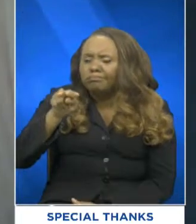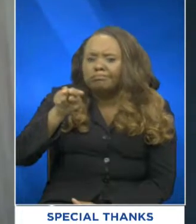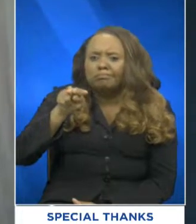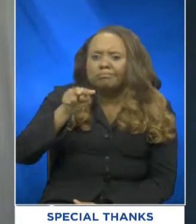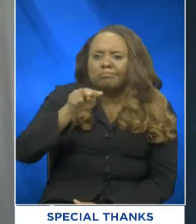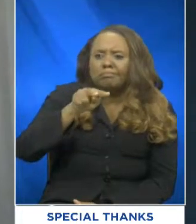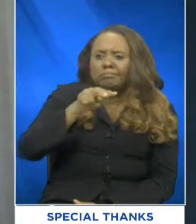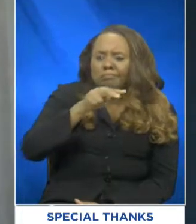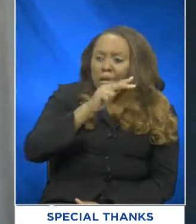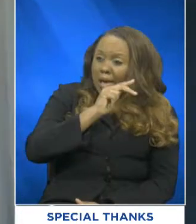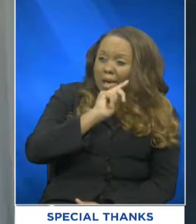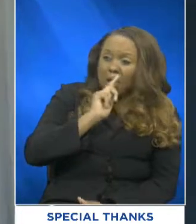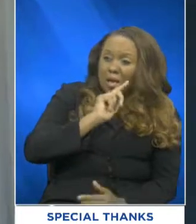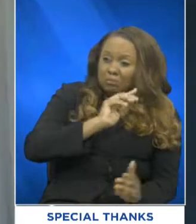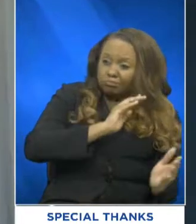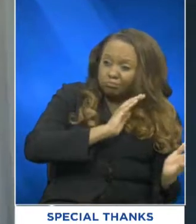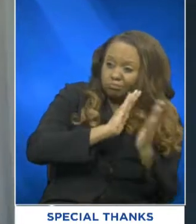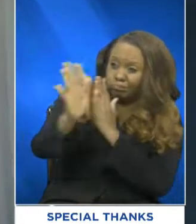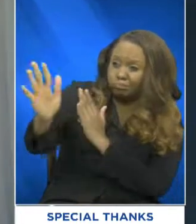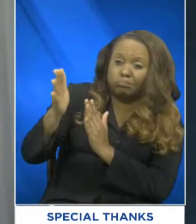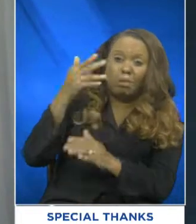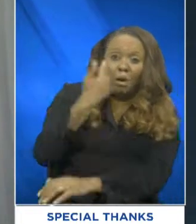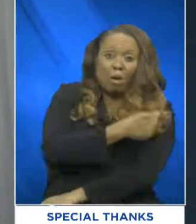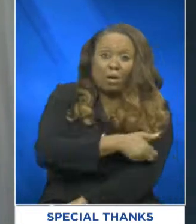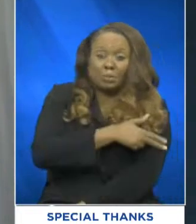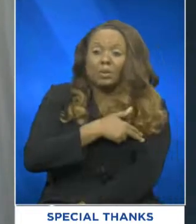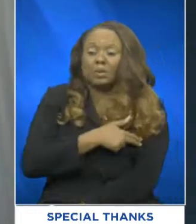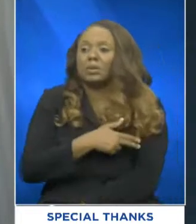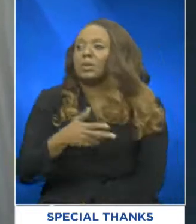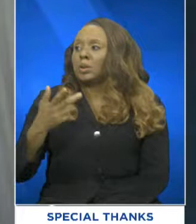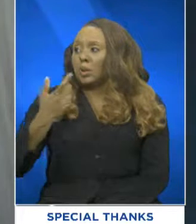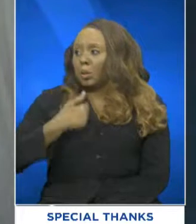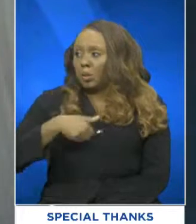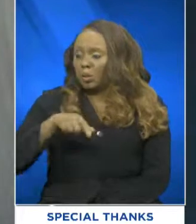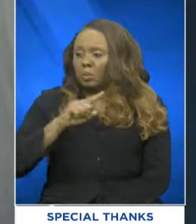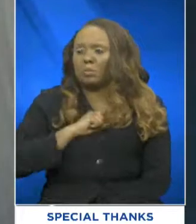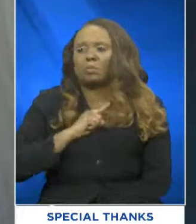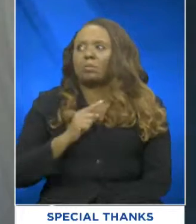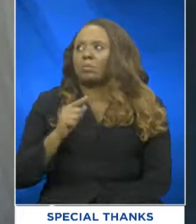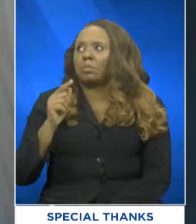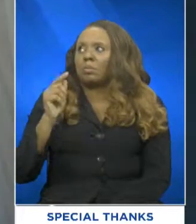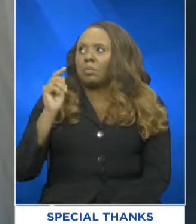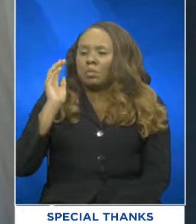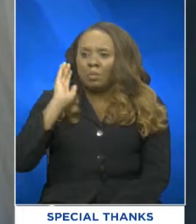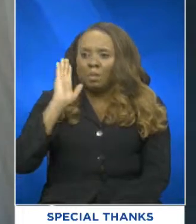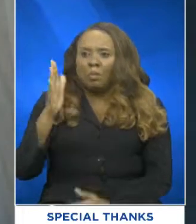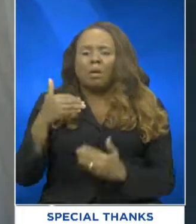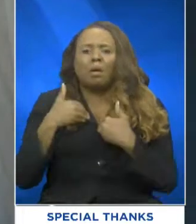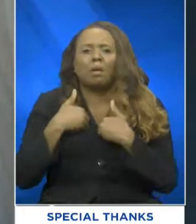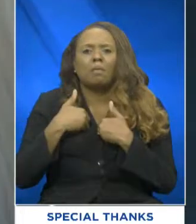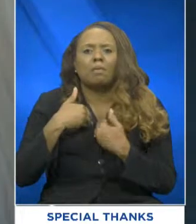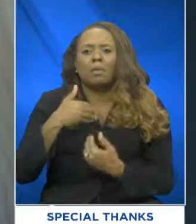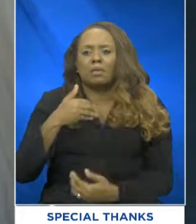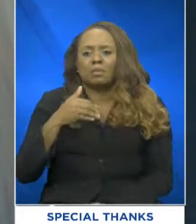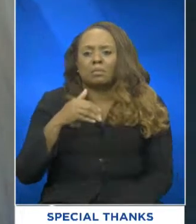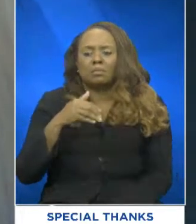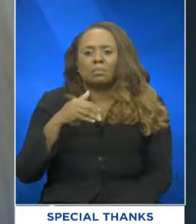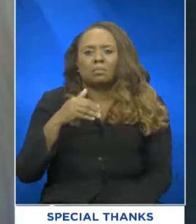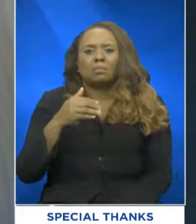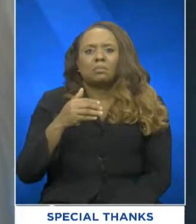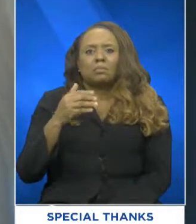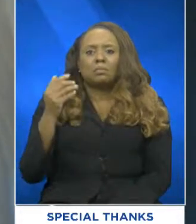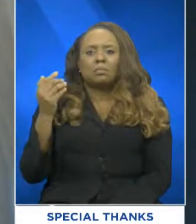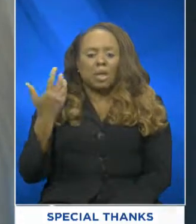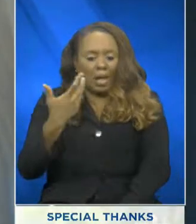ready to instill what we would have a clot thinner, and where we